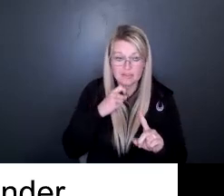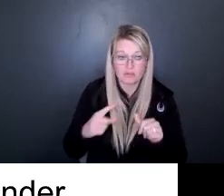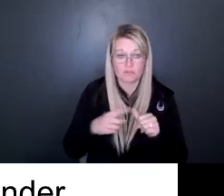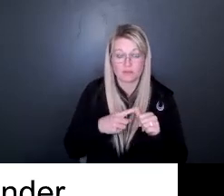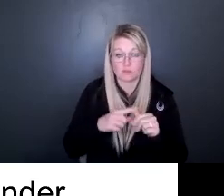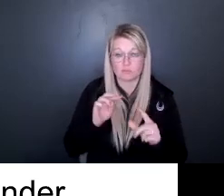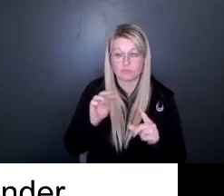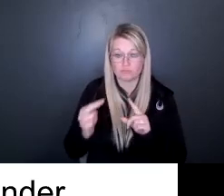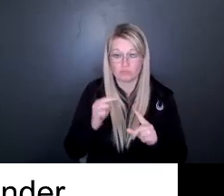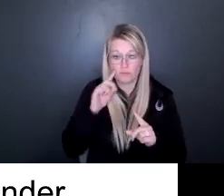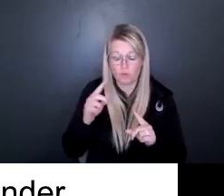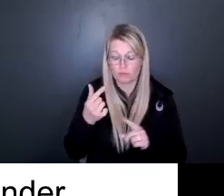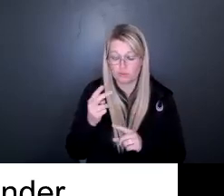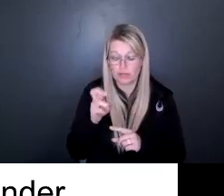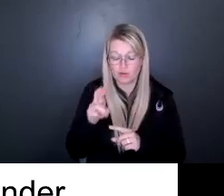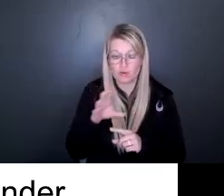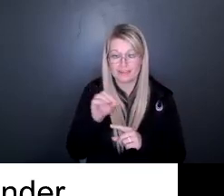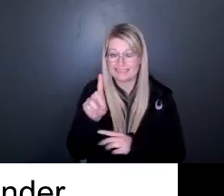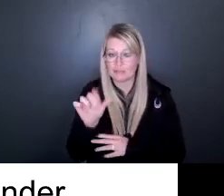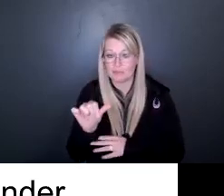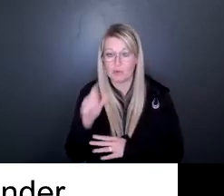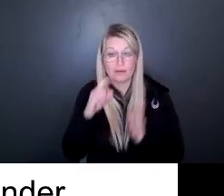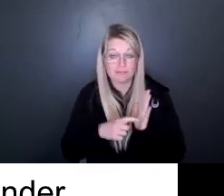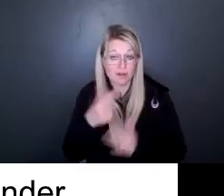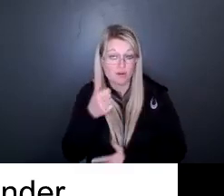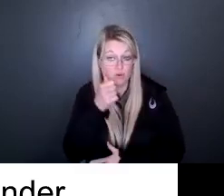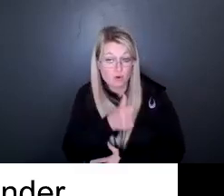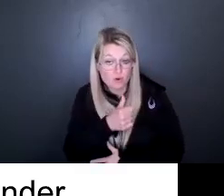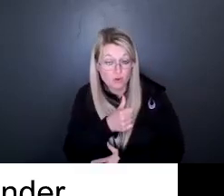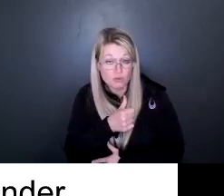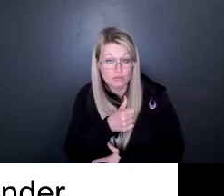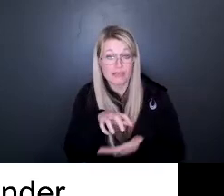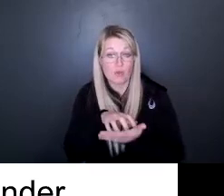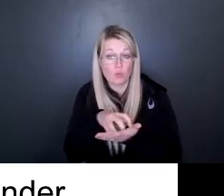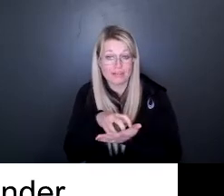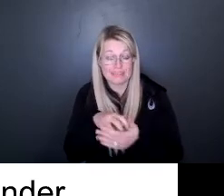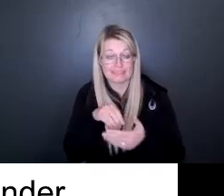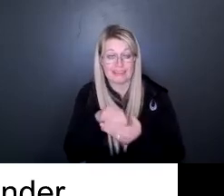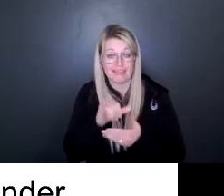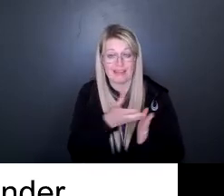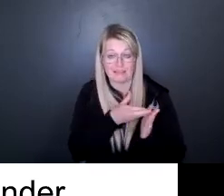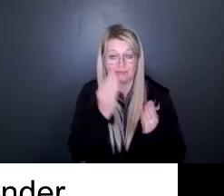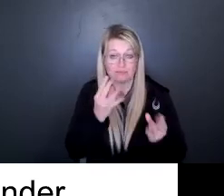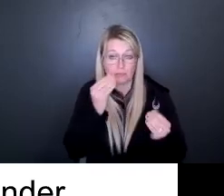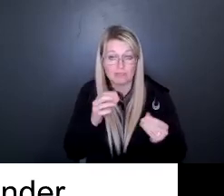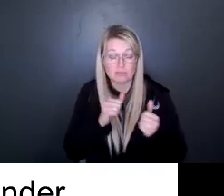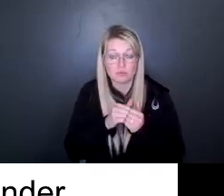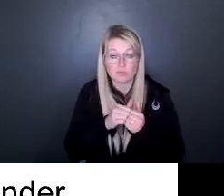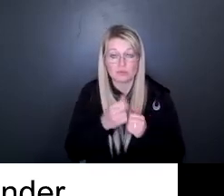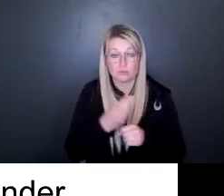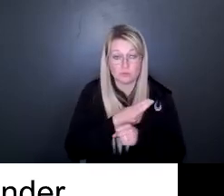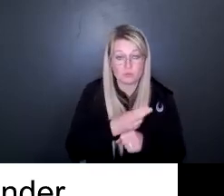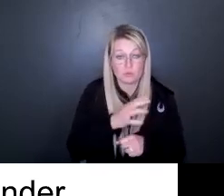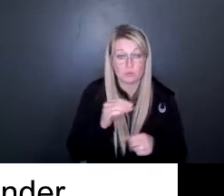and disability. We identified gaps or weaknesses in the content and language used in the MS